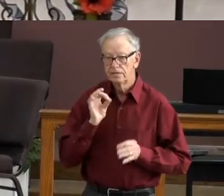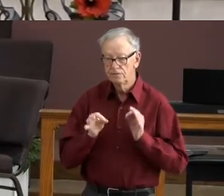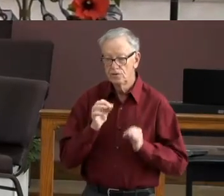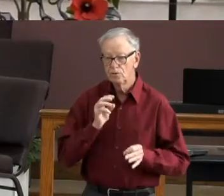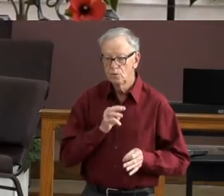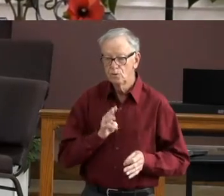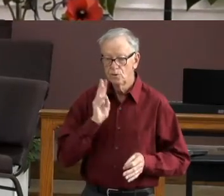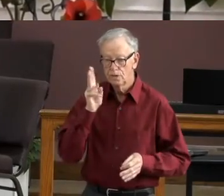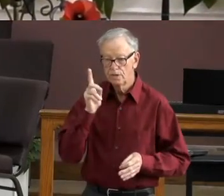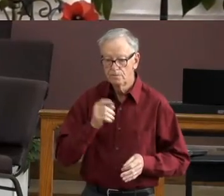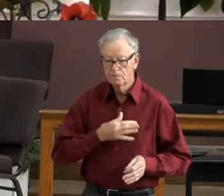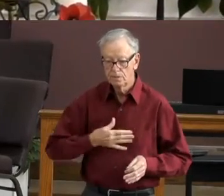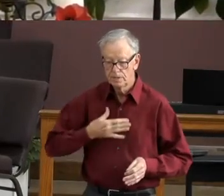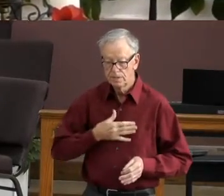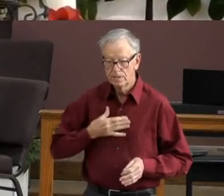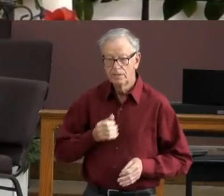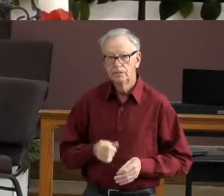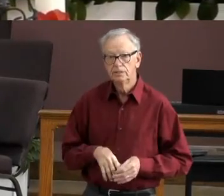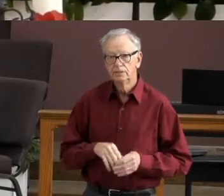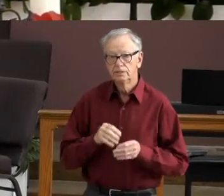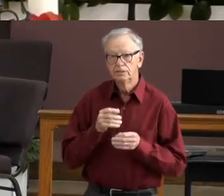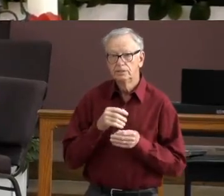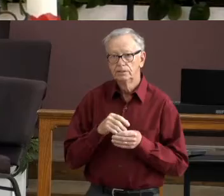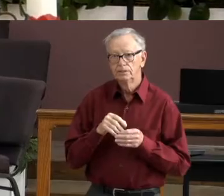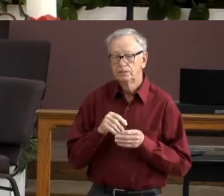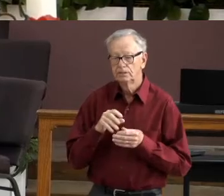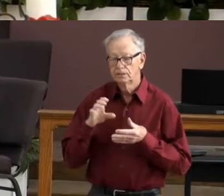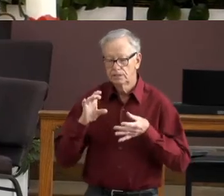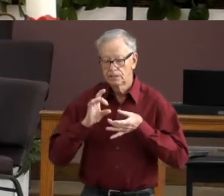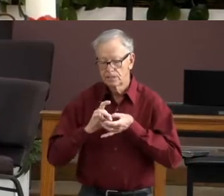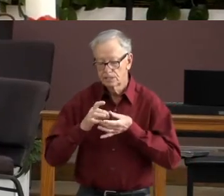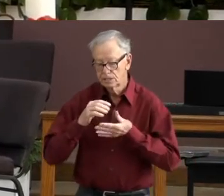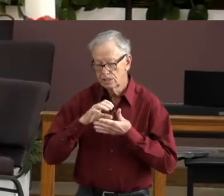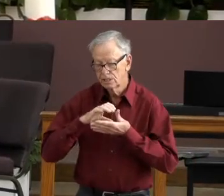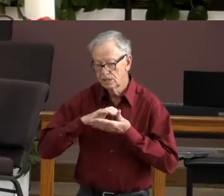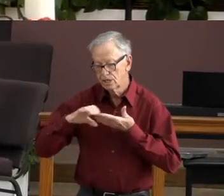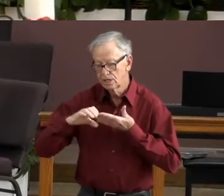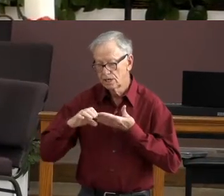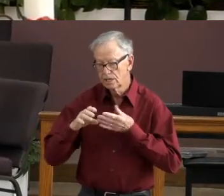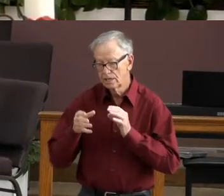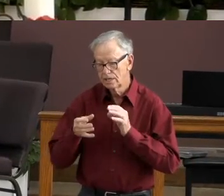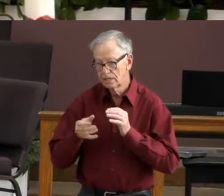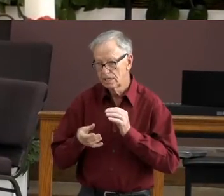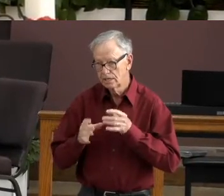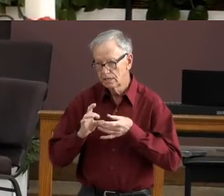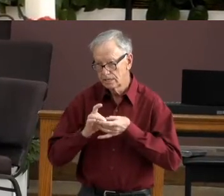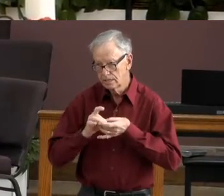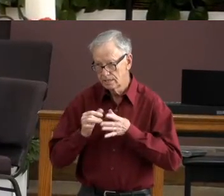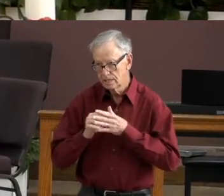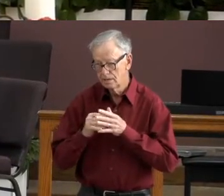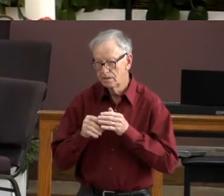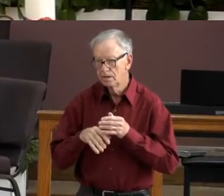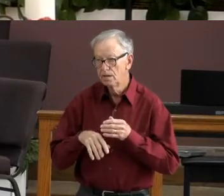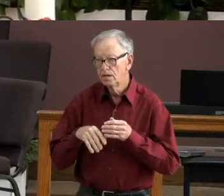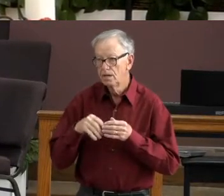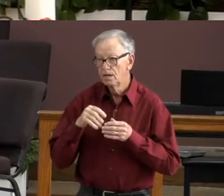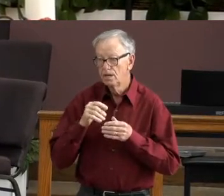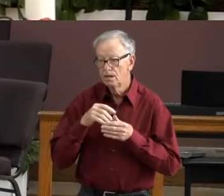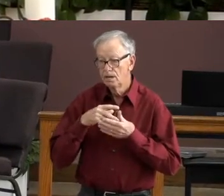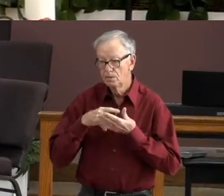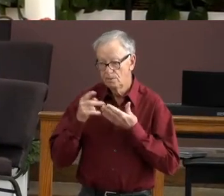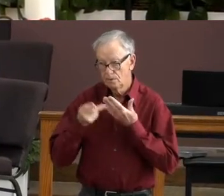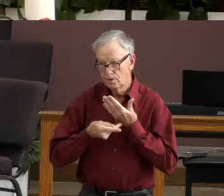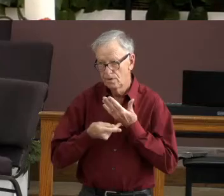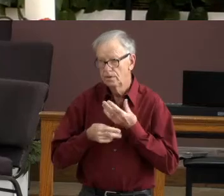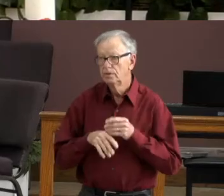there's a connection card attached to that bulletin. Take a minute, fill that connection card out, let us know you're here. And you can place that in the offering plate as it